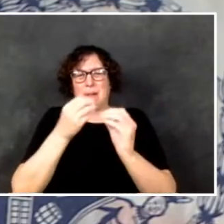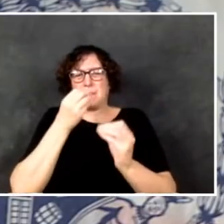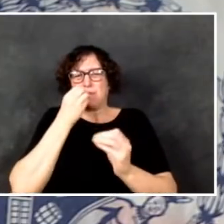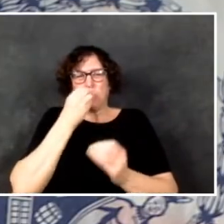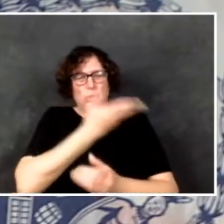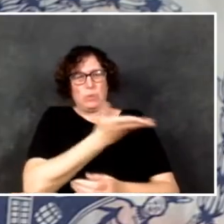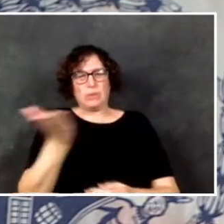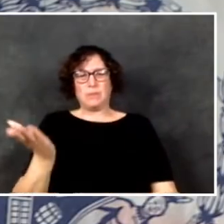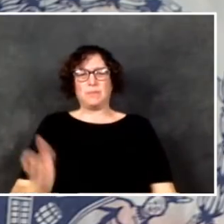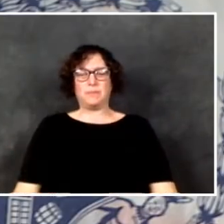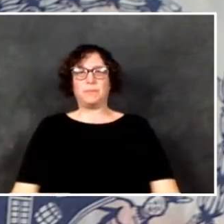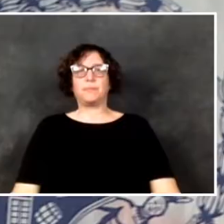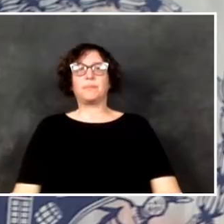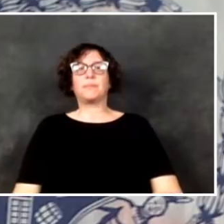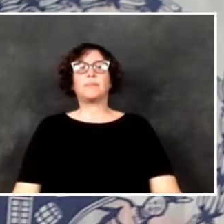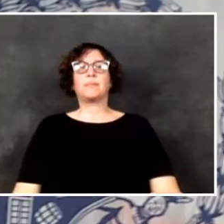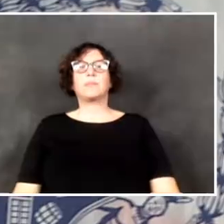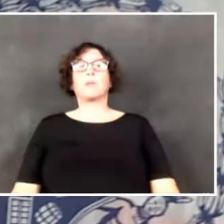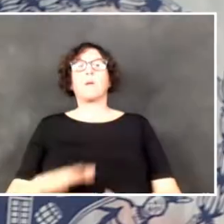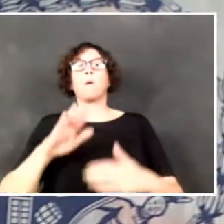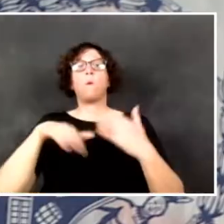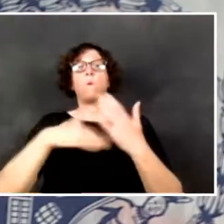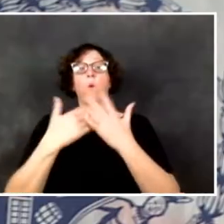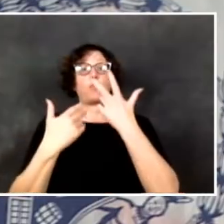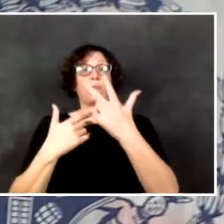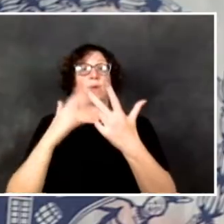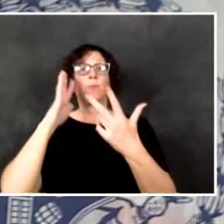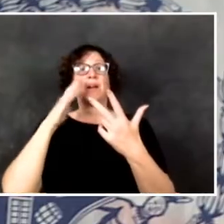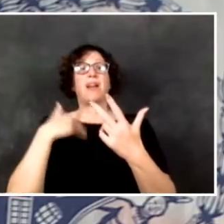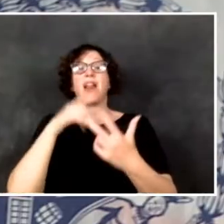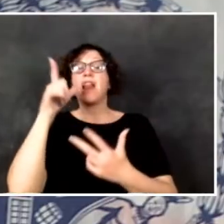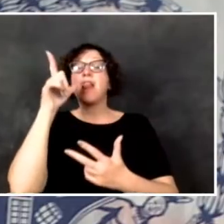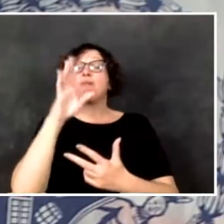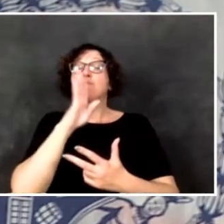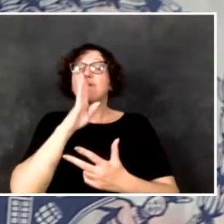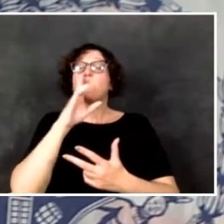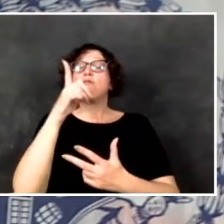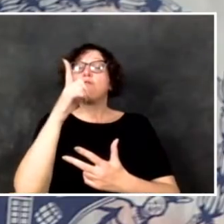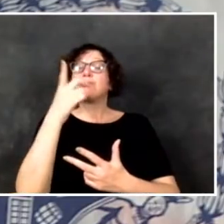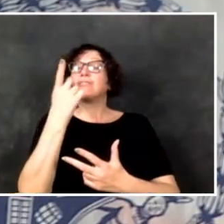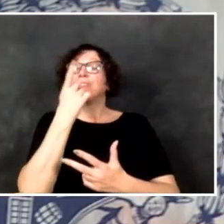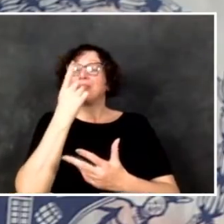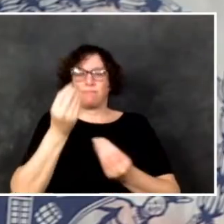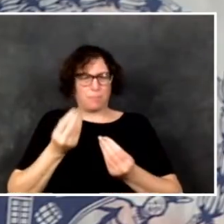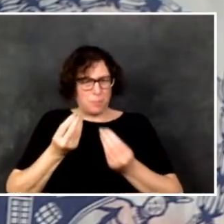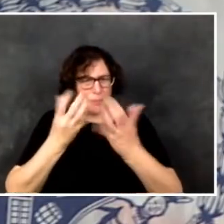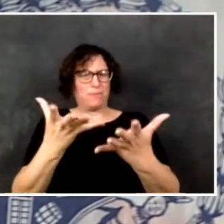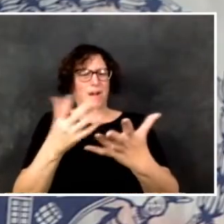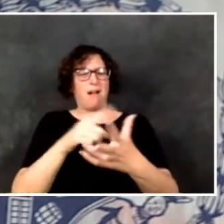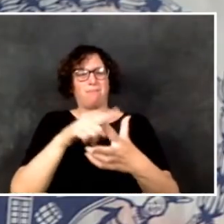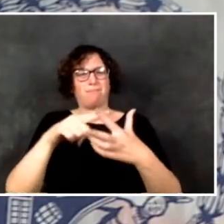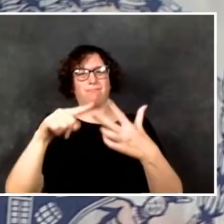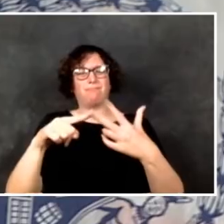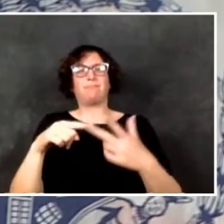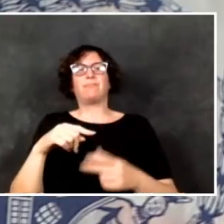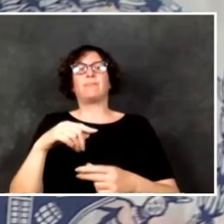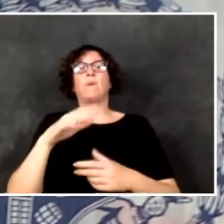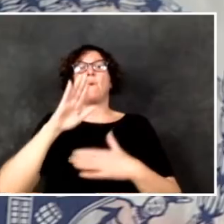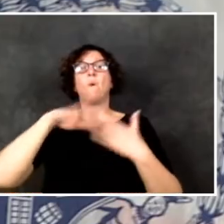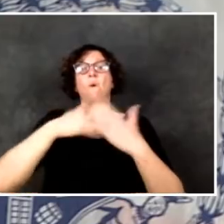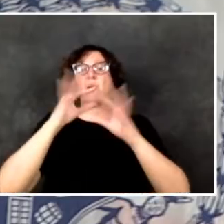All 3 meals for a day will be provided for all family members, and every day those sites are up and running.